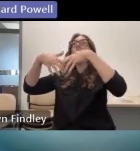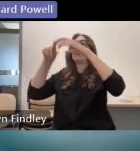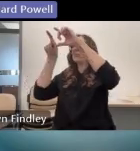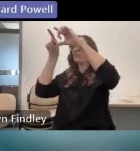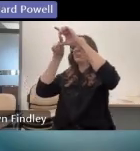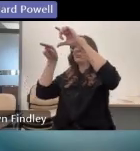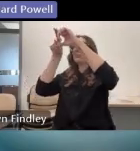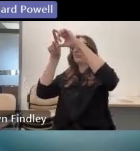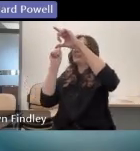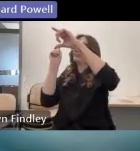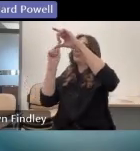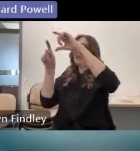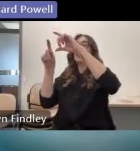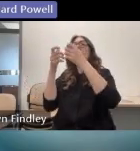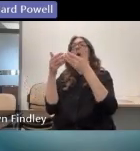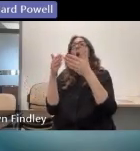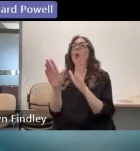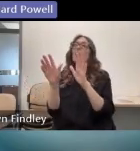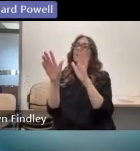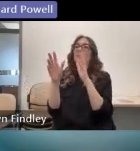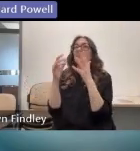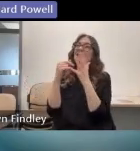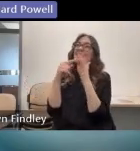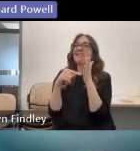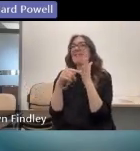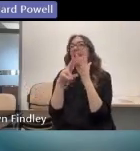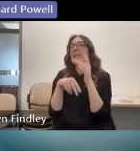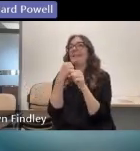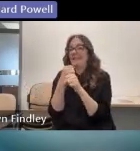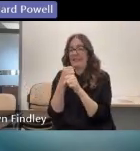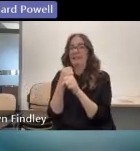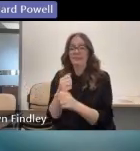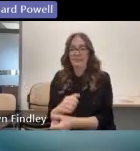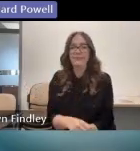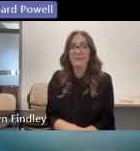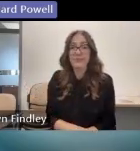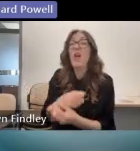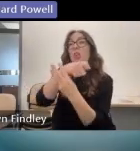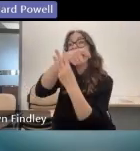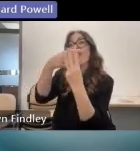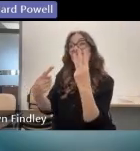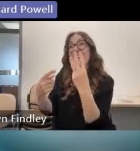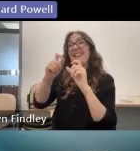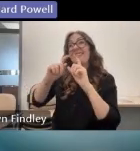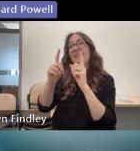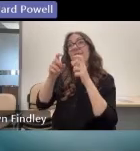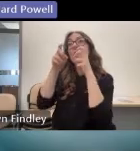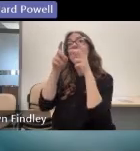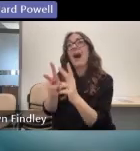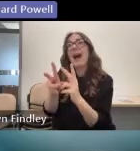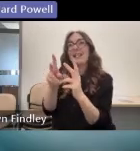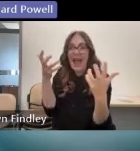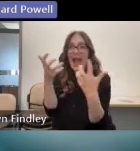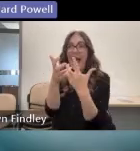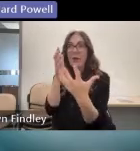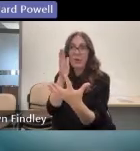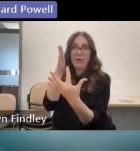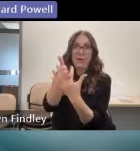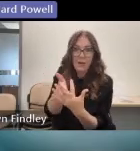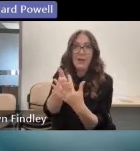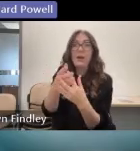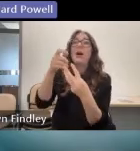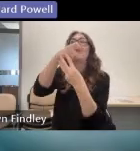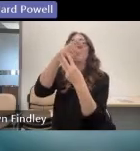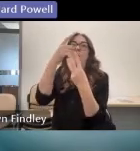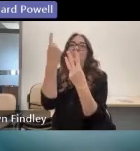settings. I'm showing you 3 different ways there because I can guarantee at least one of those will